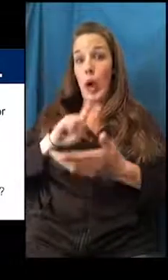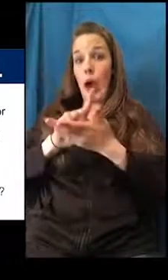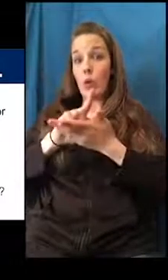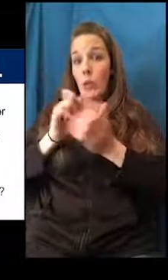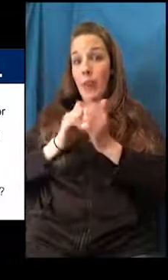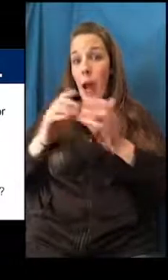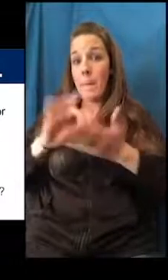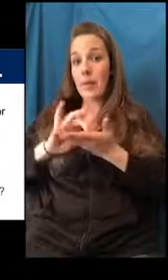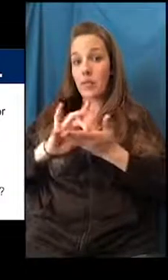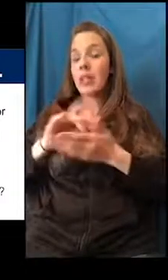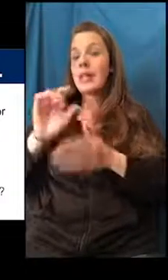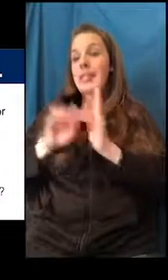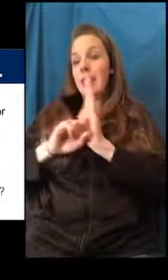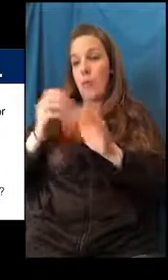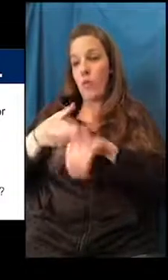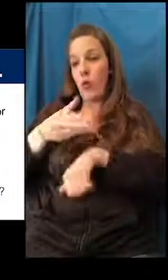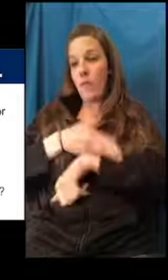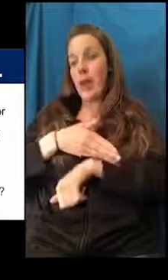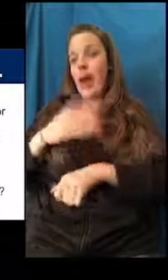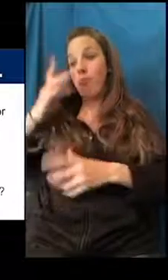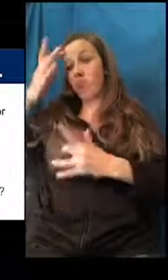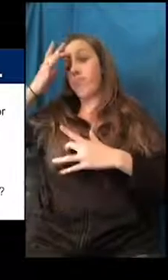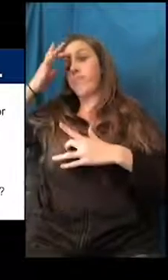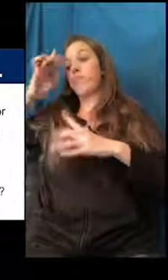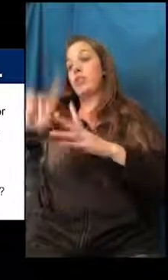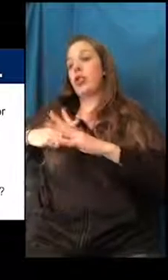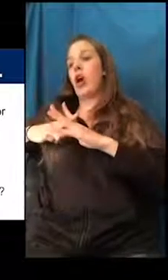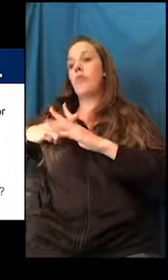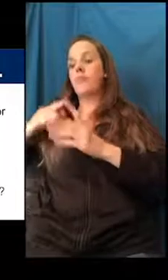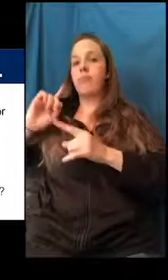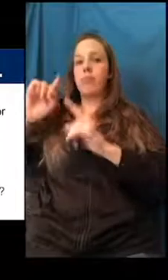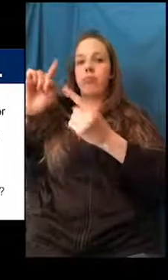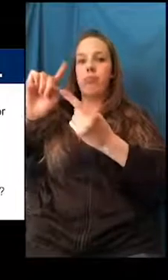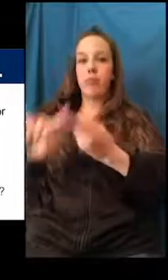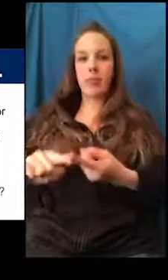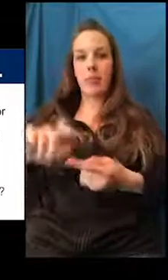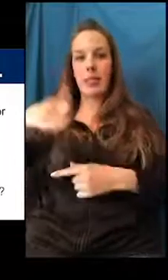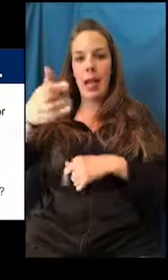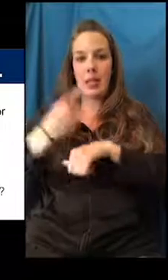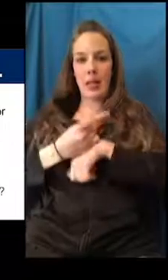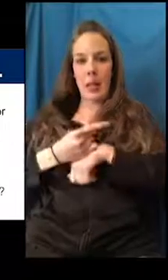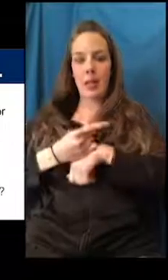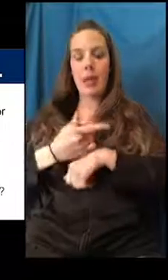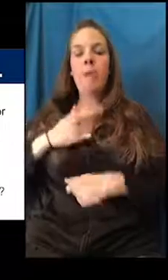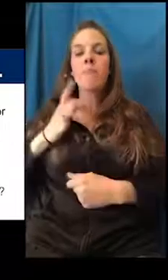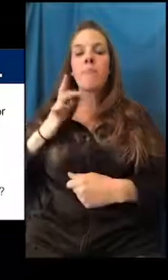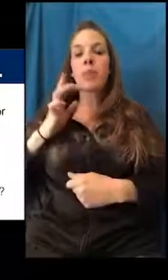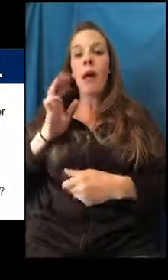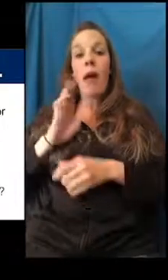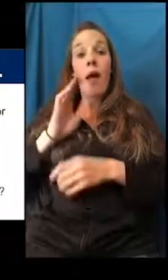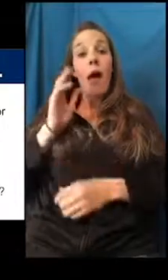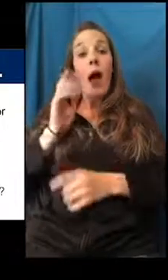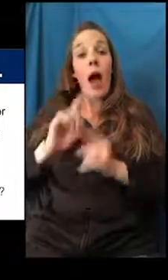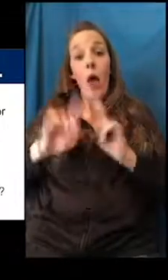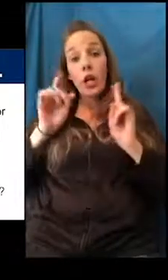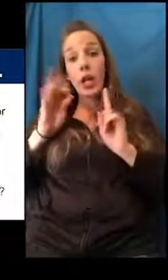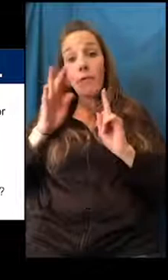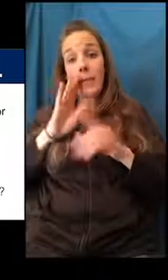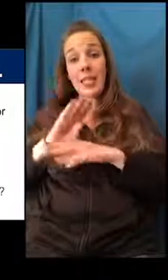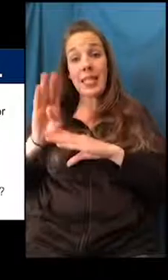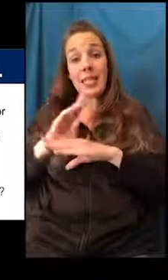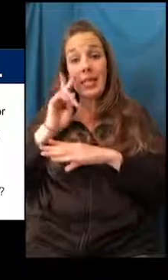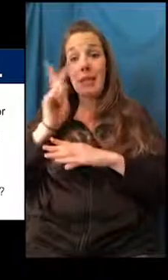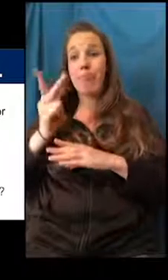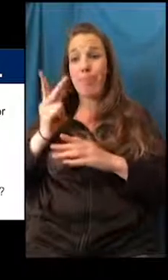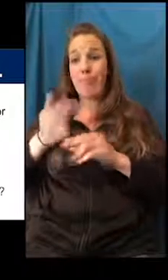improvement, and 10 days from the onset of illness. However, if a business does start to see an increase in employees that are